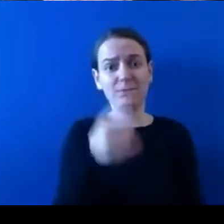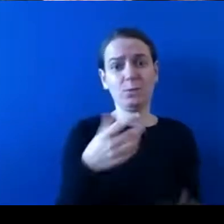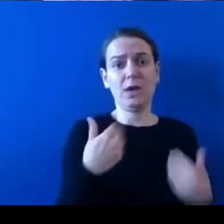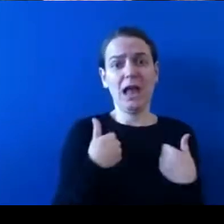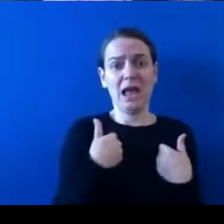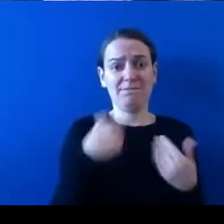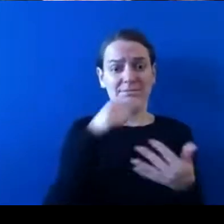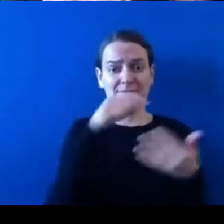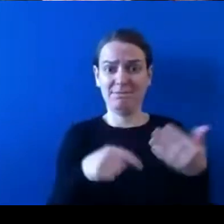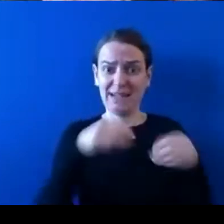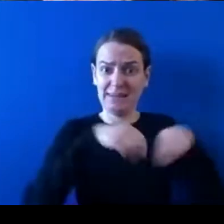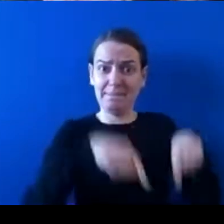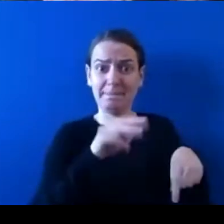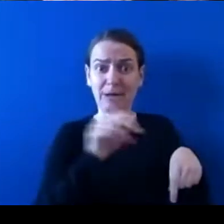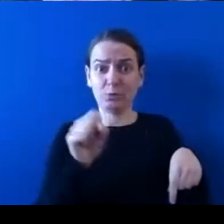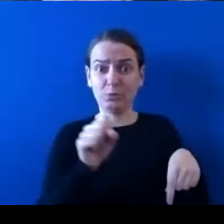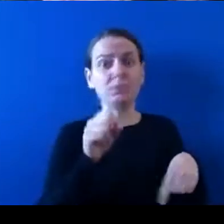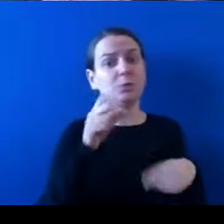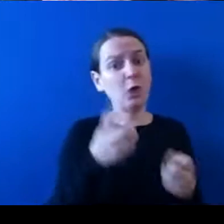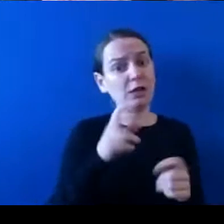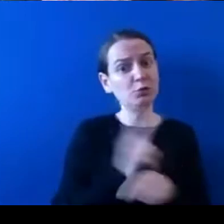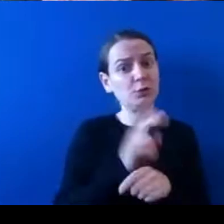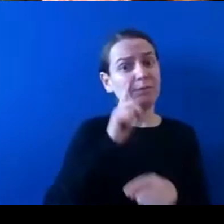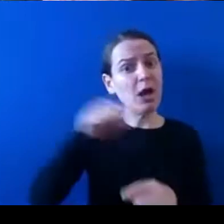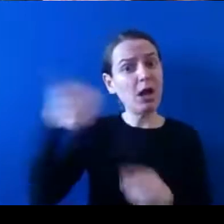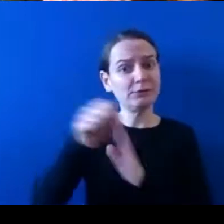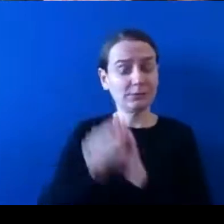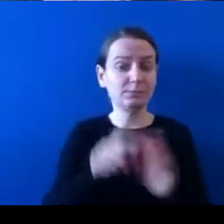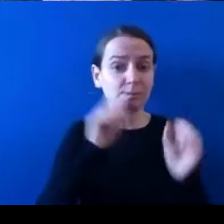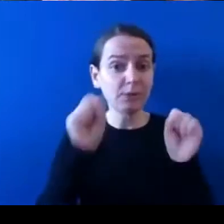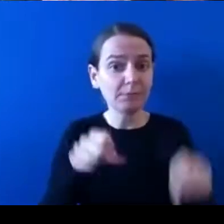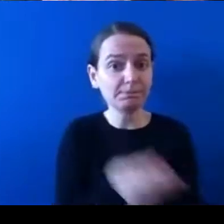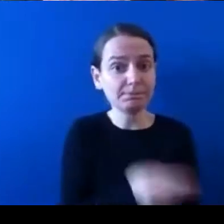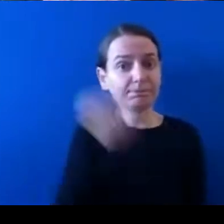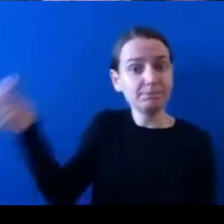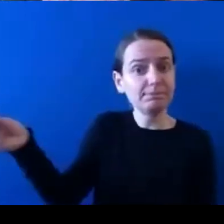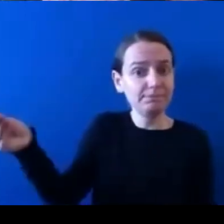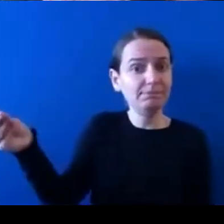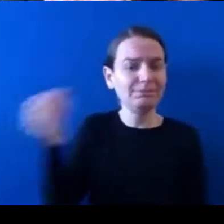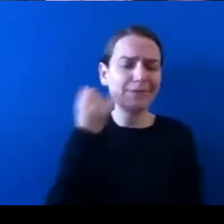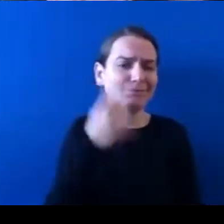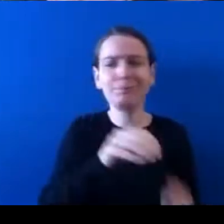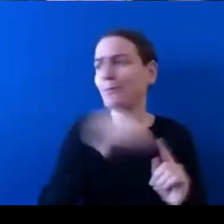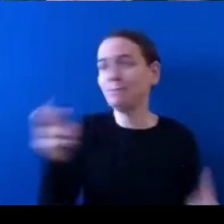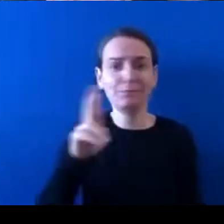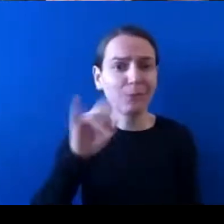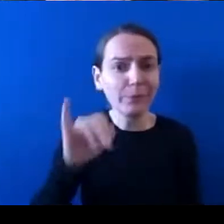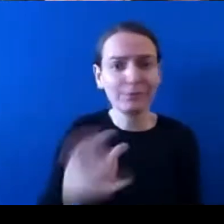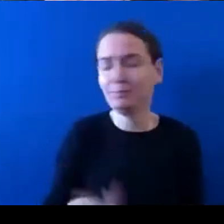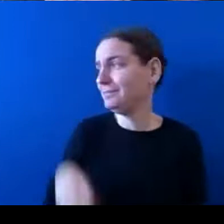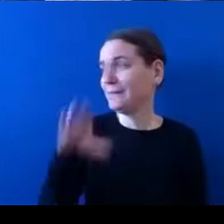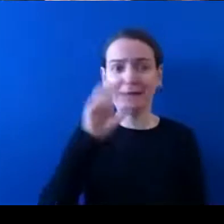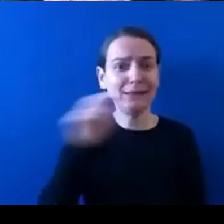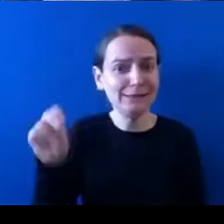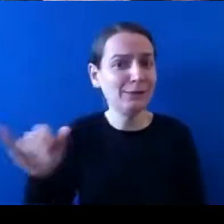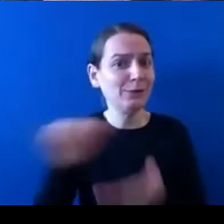card, and you should be doing this at the same time that other people are getting their licenses and their real IDs.